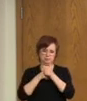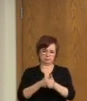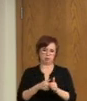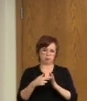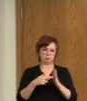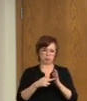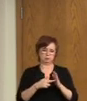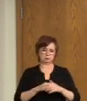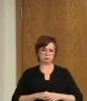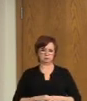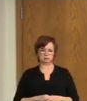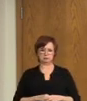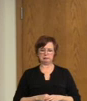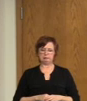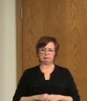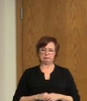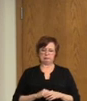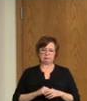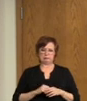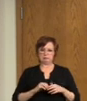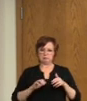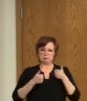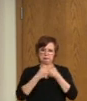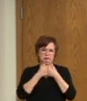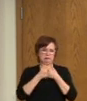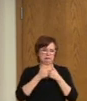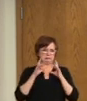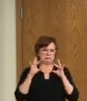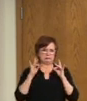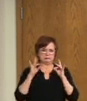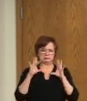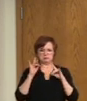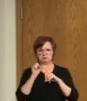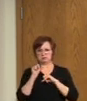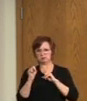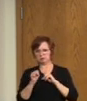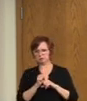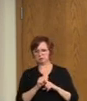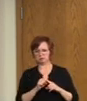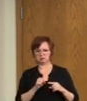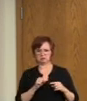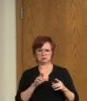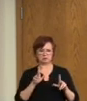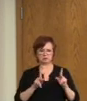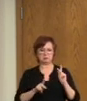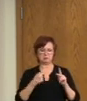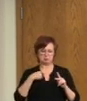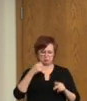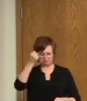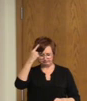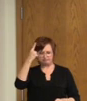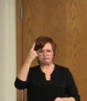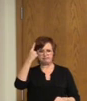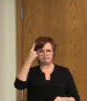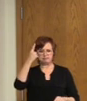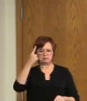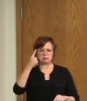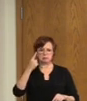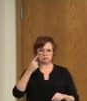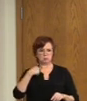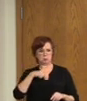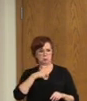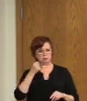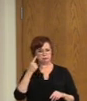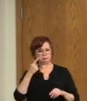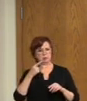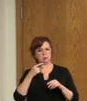these guidelines, even though they are challenging over the Christmas time, and we all recognize that. The people of Saskatchewan will be adhering to that. If there are people